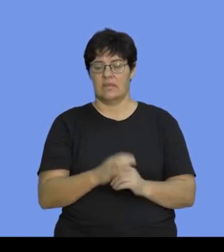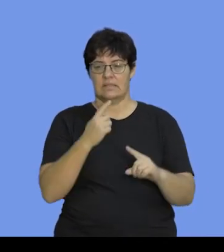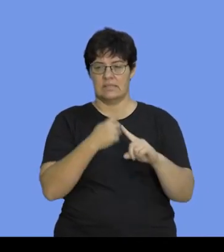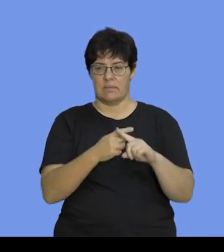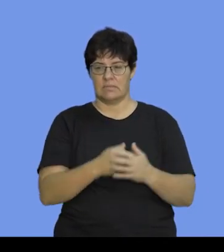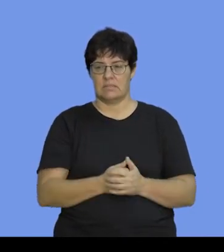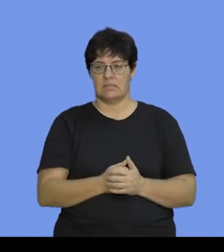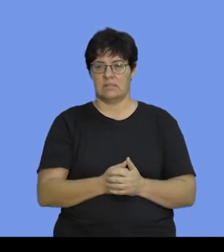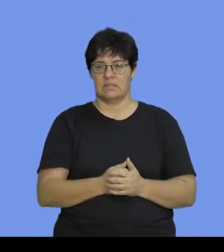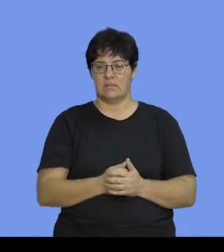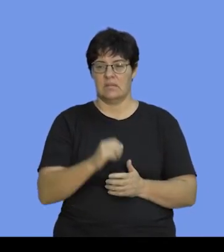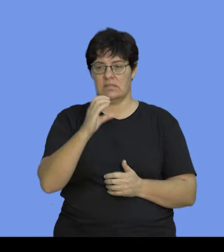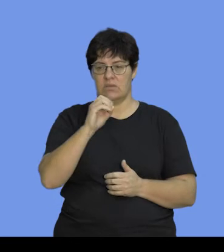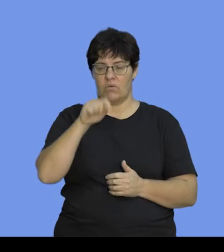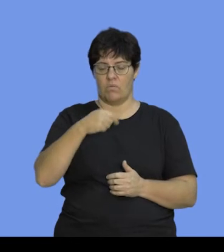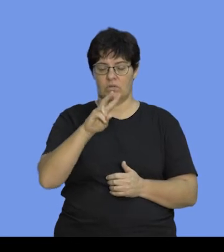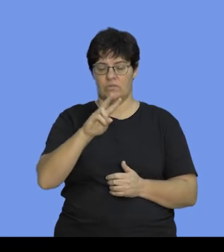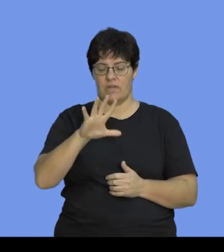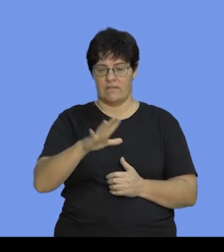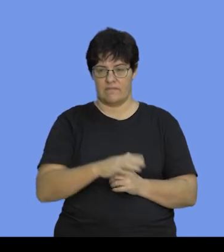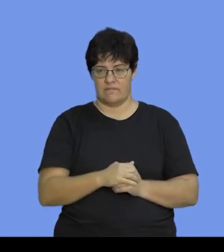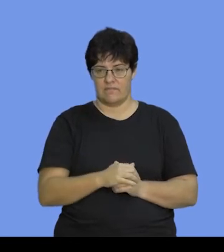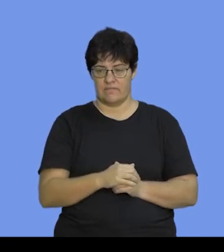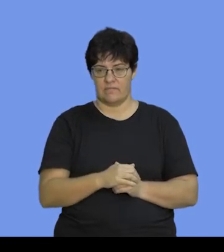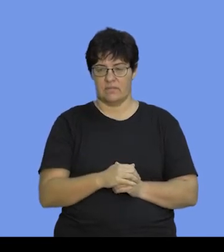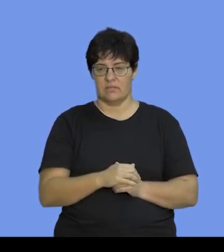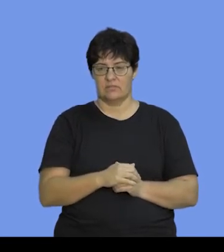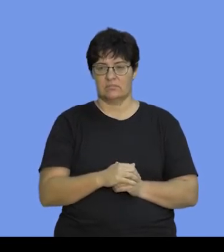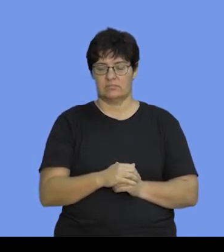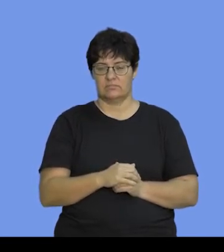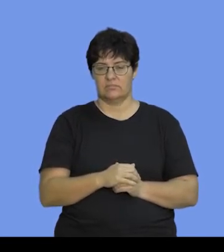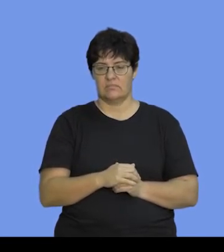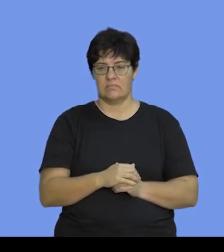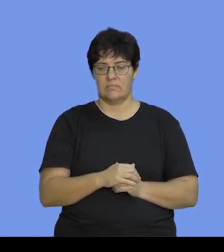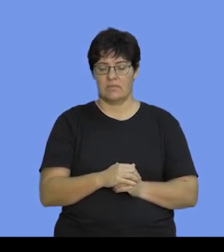58.5. multiplied by the volume 0.25, okay?